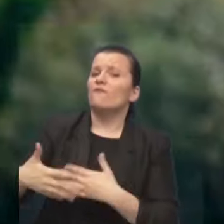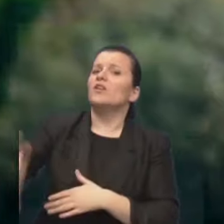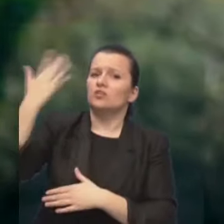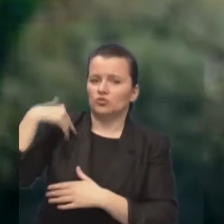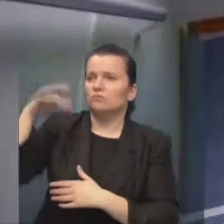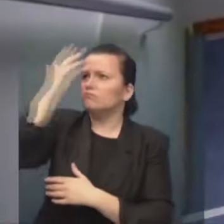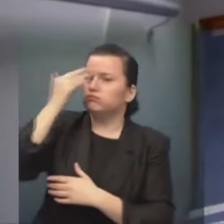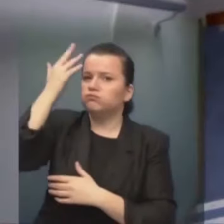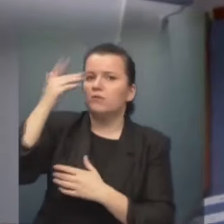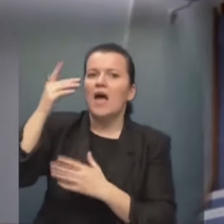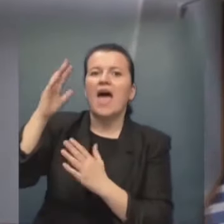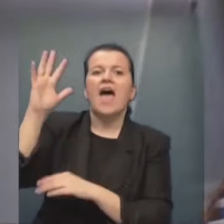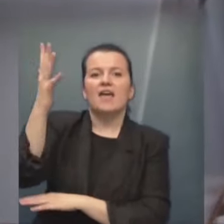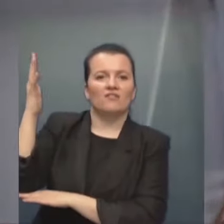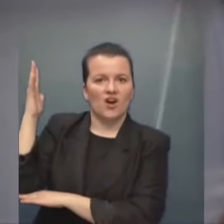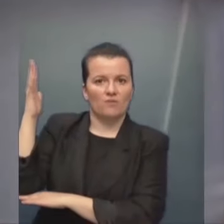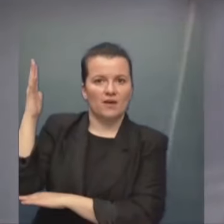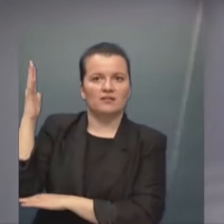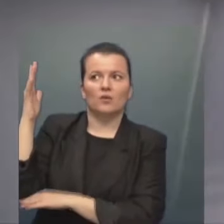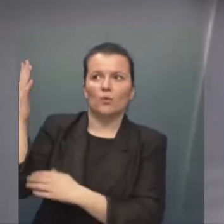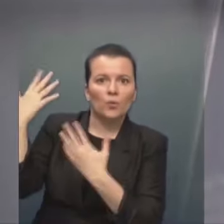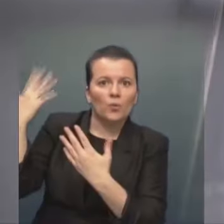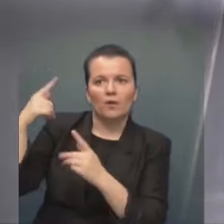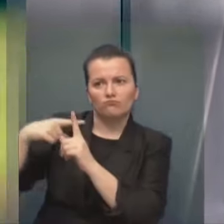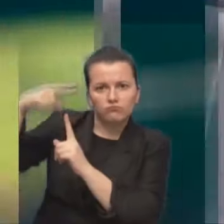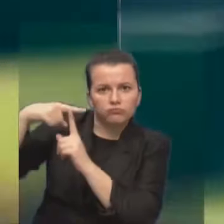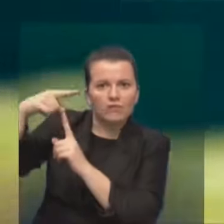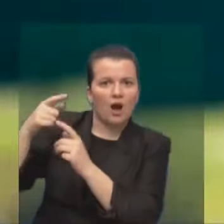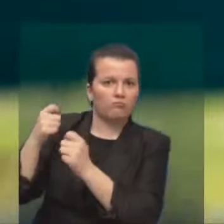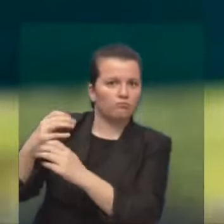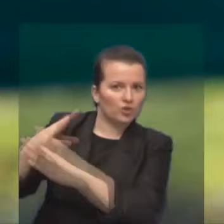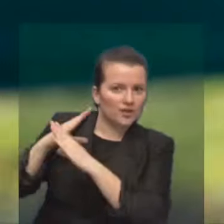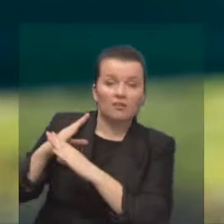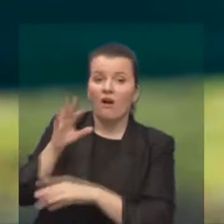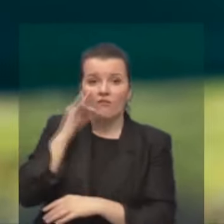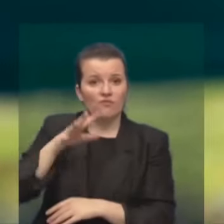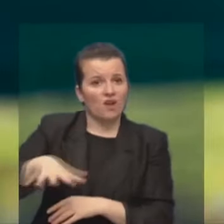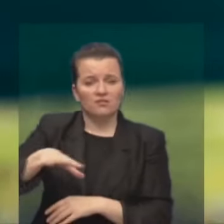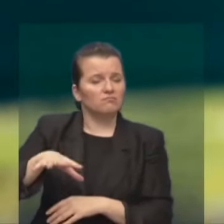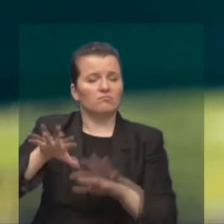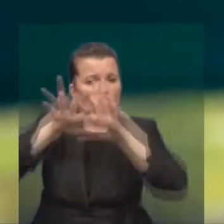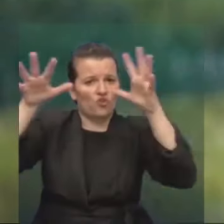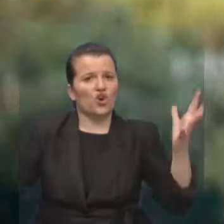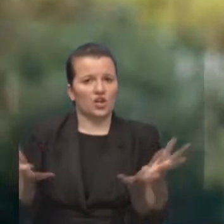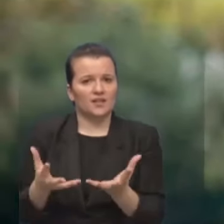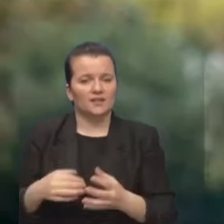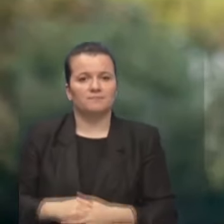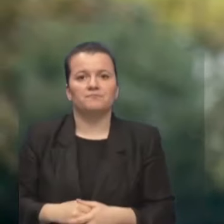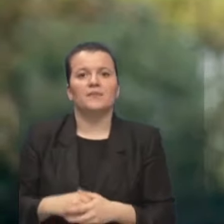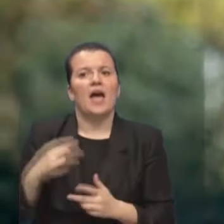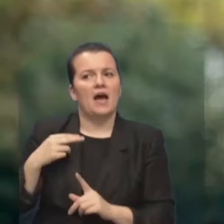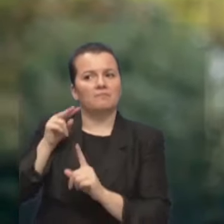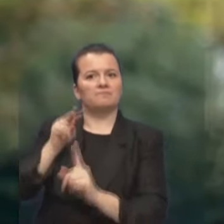clear dimension of its manufacturing policies, not just in France, but around the world. My own perception of Renault is